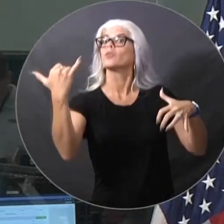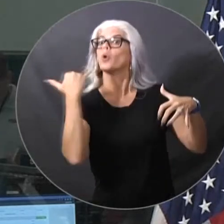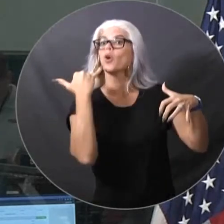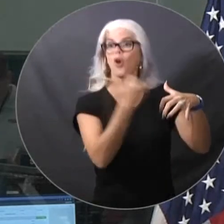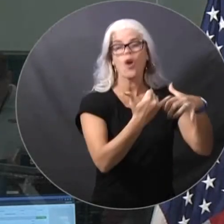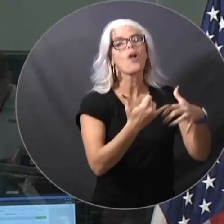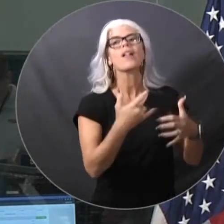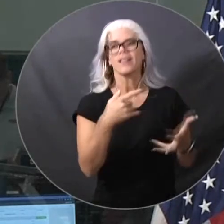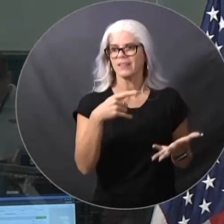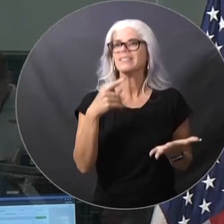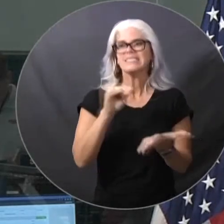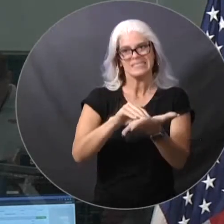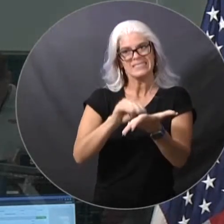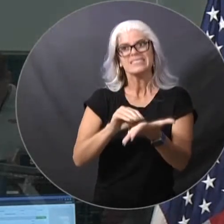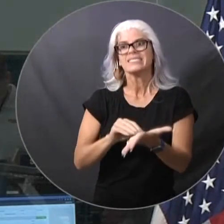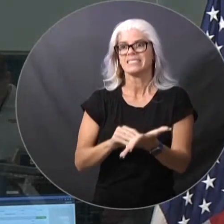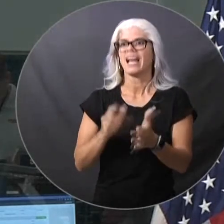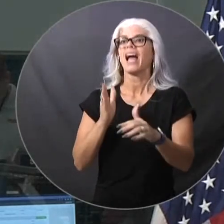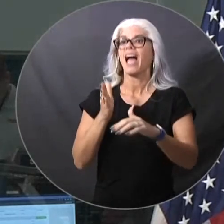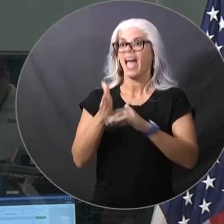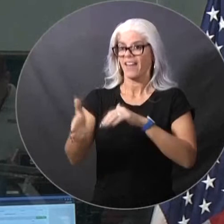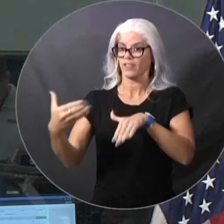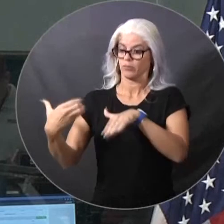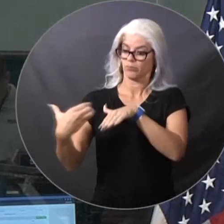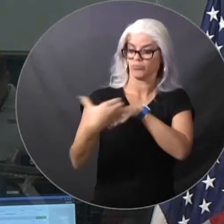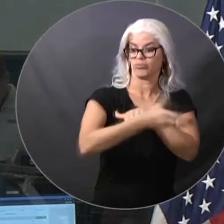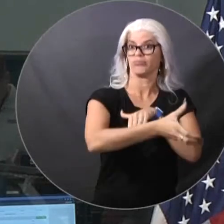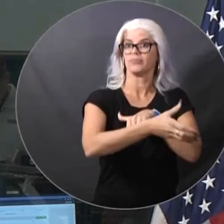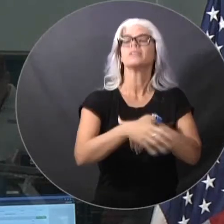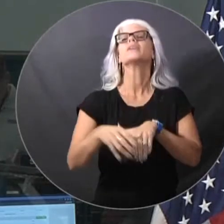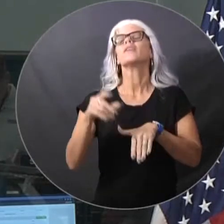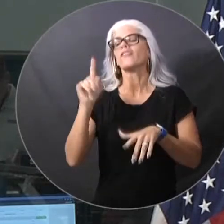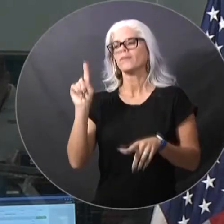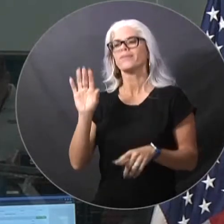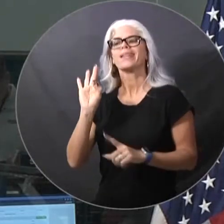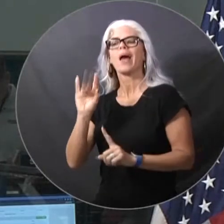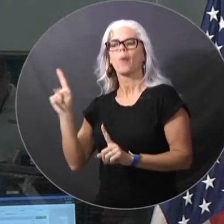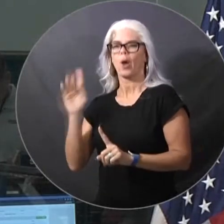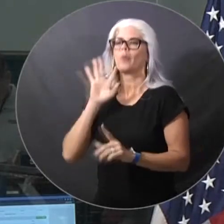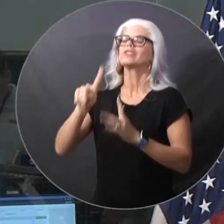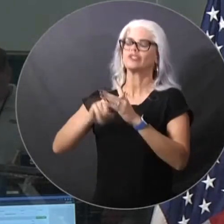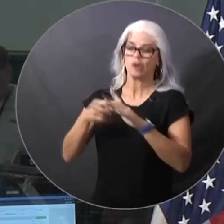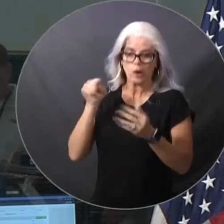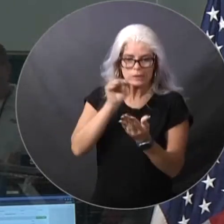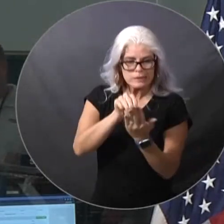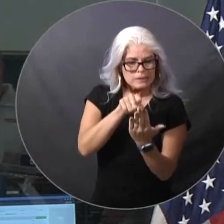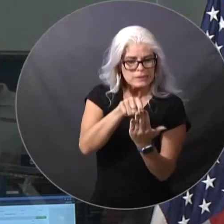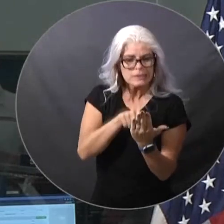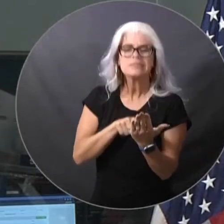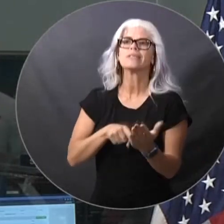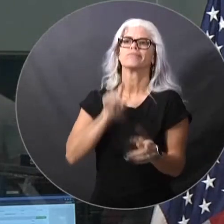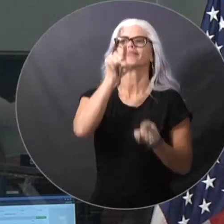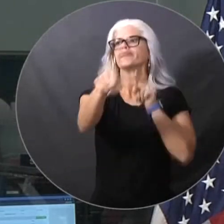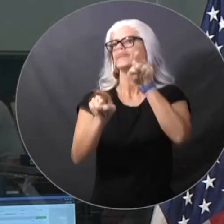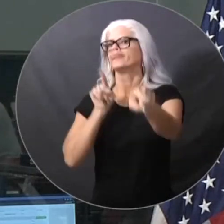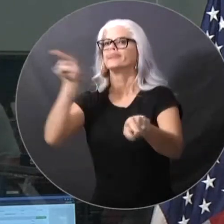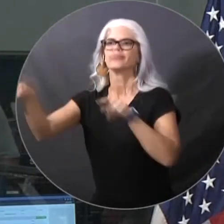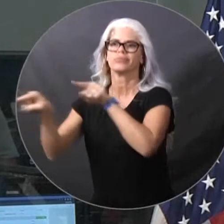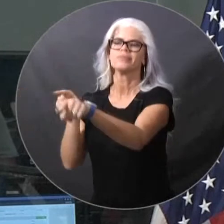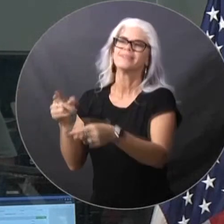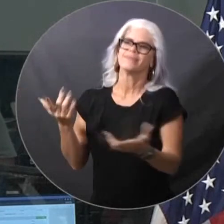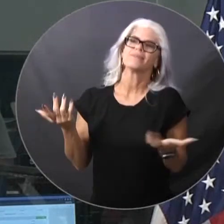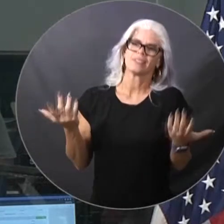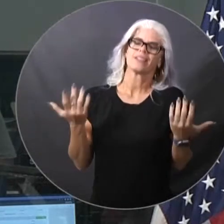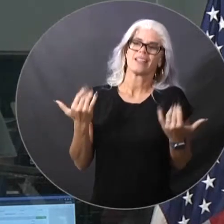local first responders will deploy as soon as it's safe to do so. Now, obviously, local responders